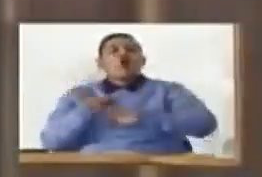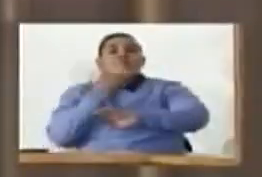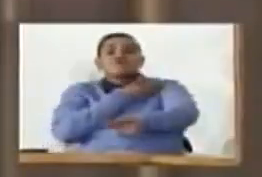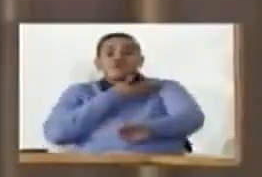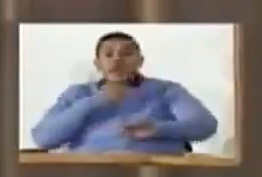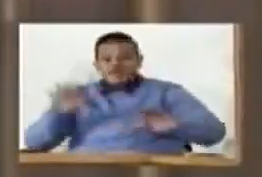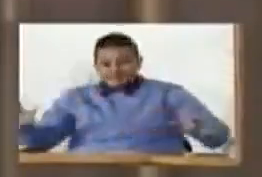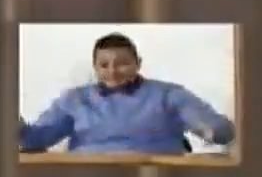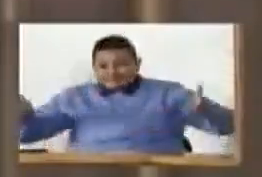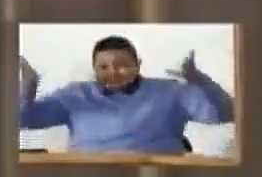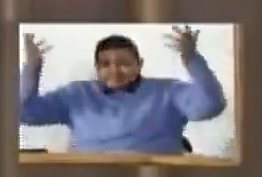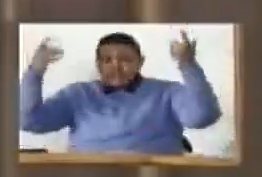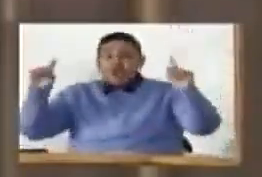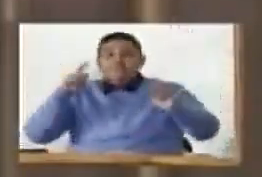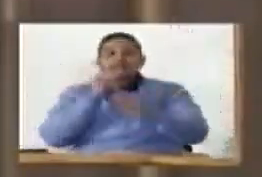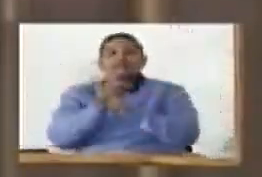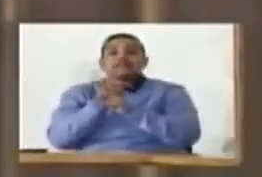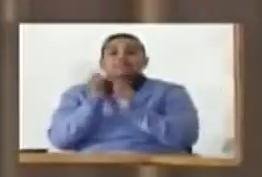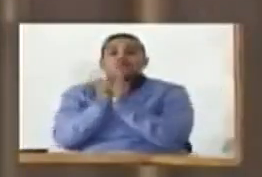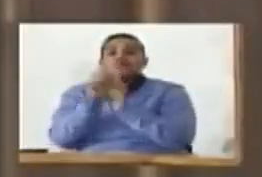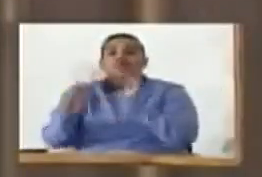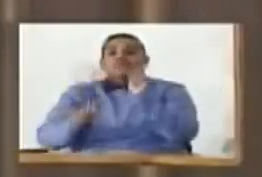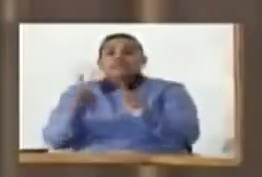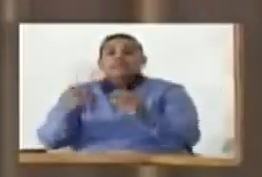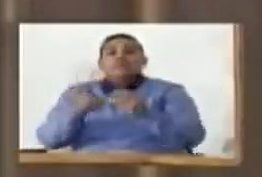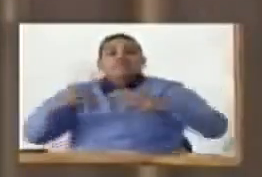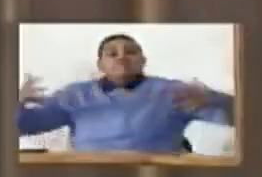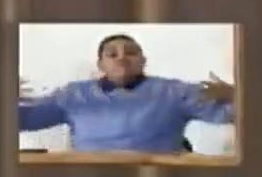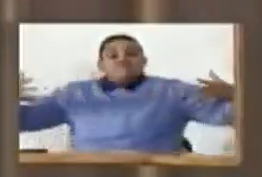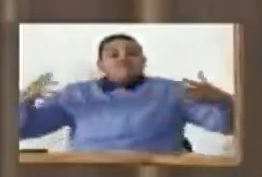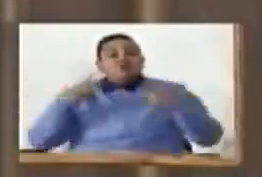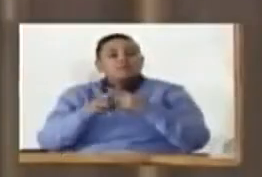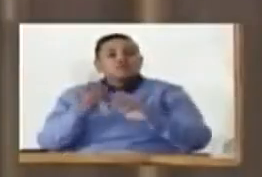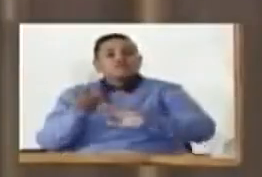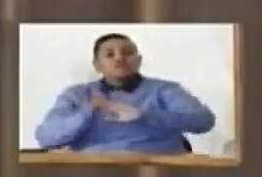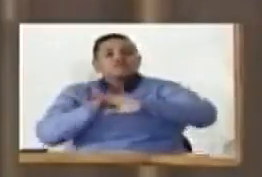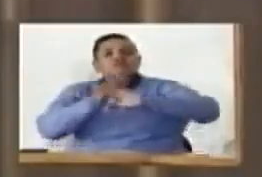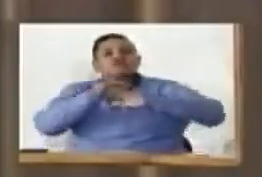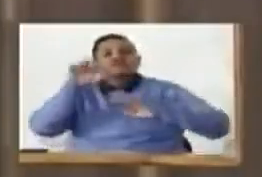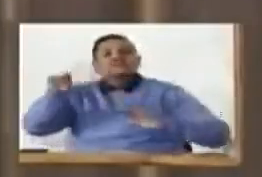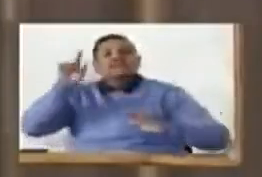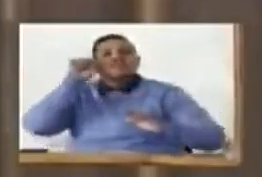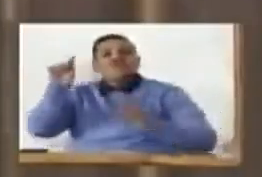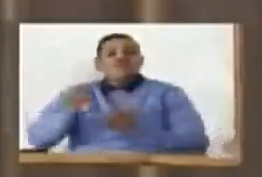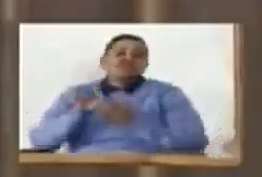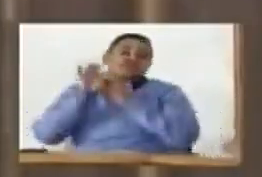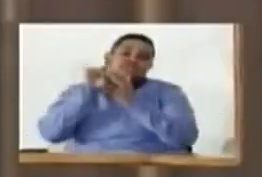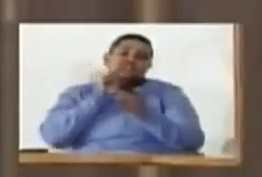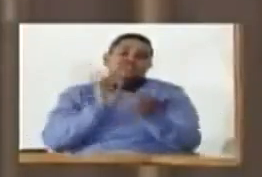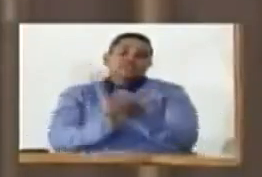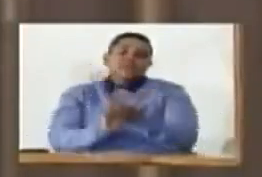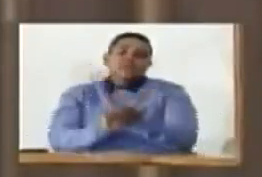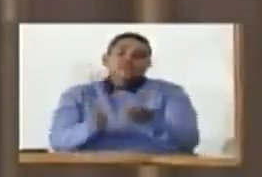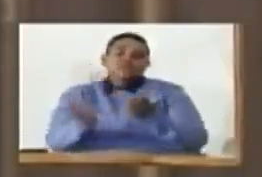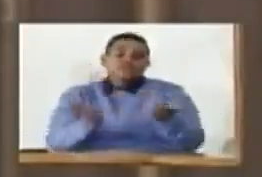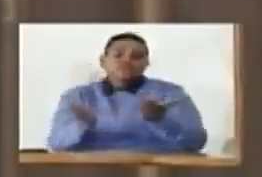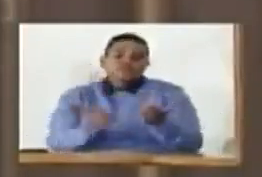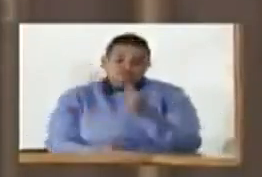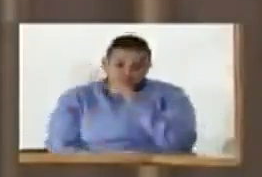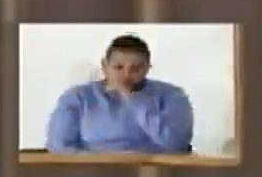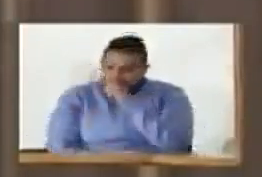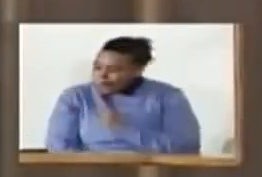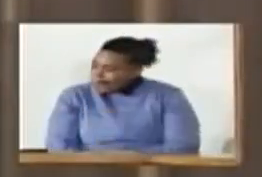upgrades in keeping with population expansion and the increased need for specialist medical services.